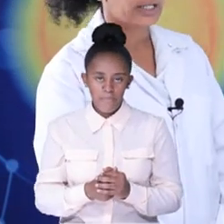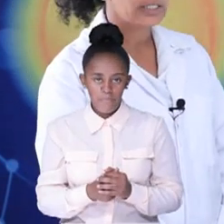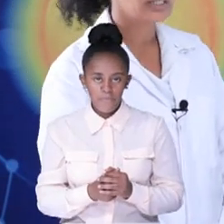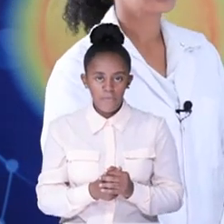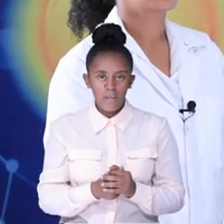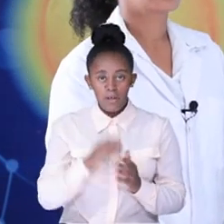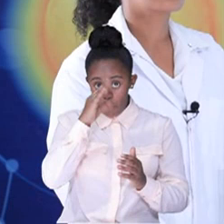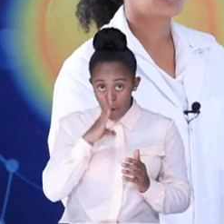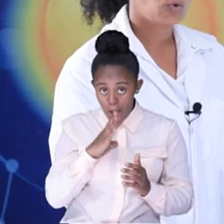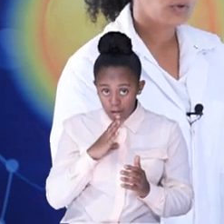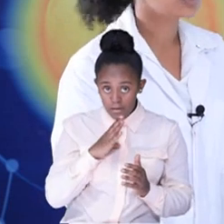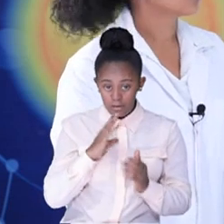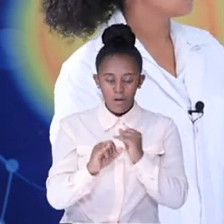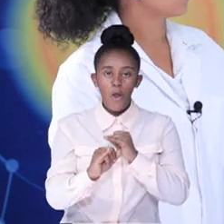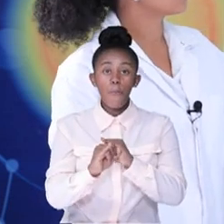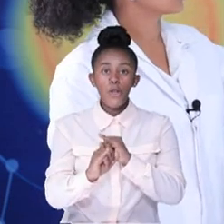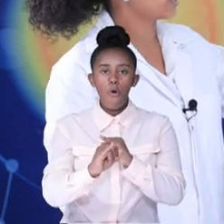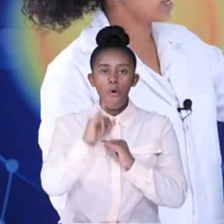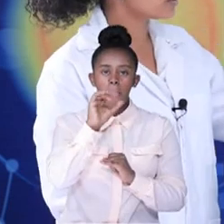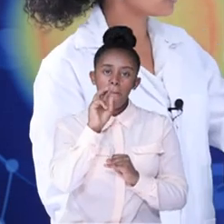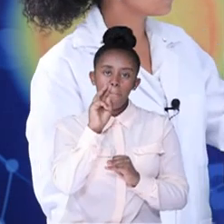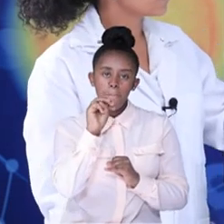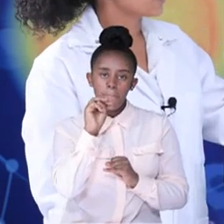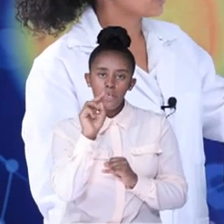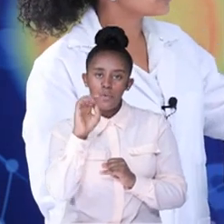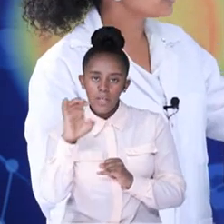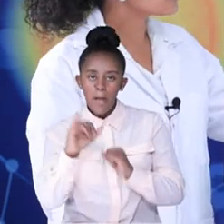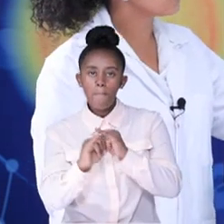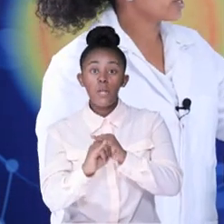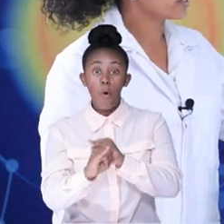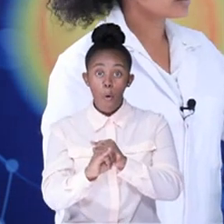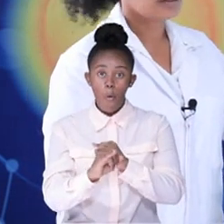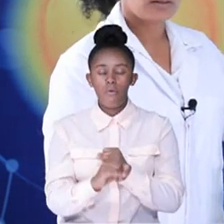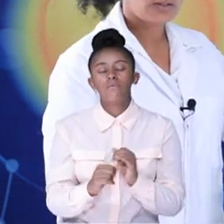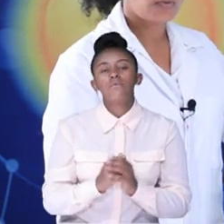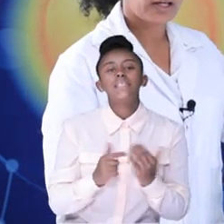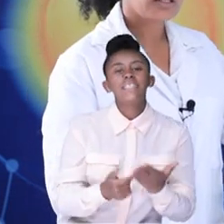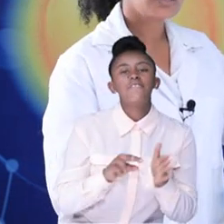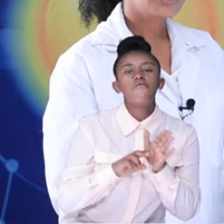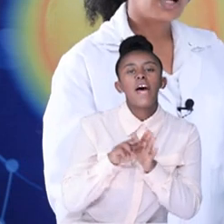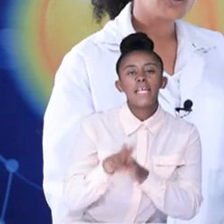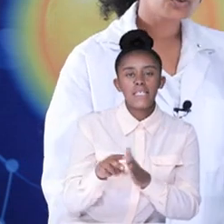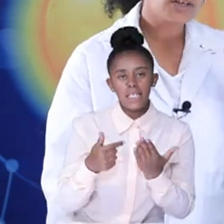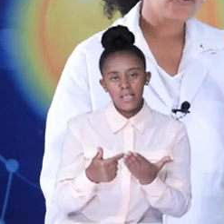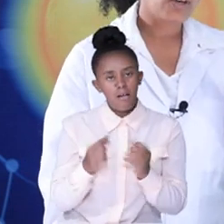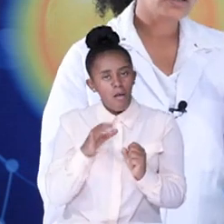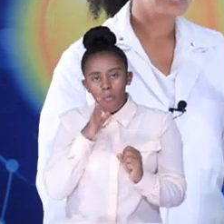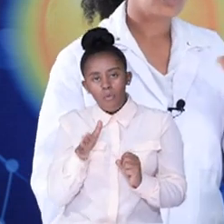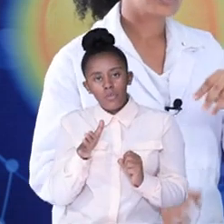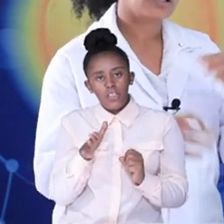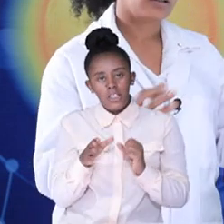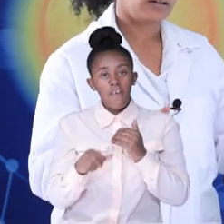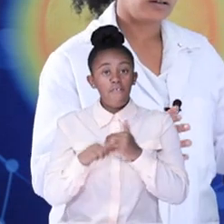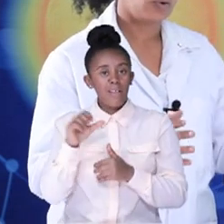deficiency virus, is the cause for AIDS, and this virus cannot